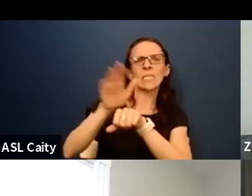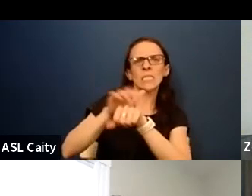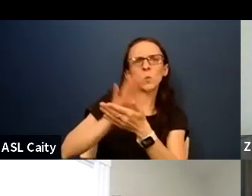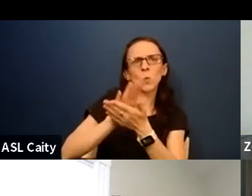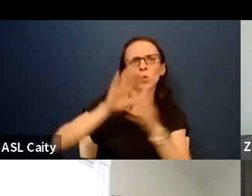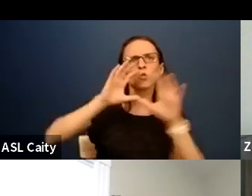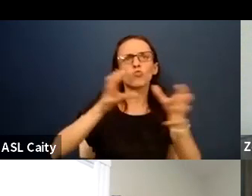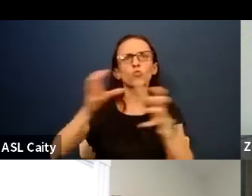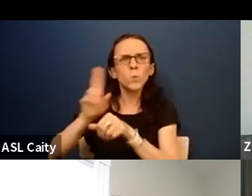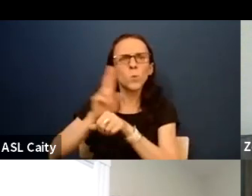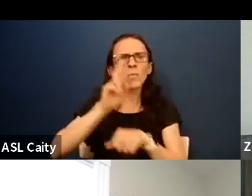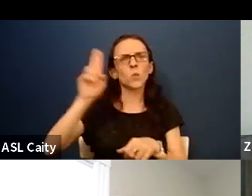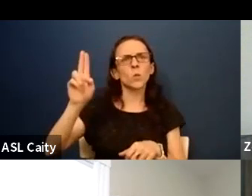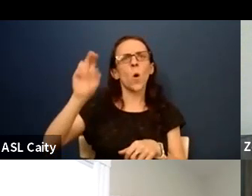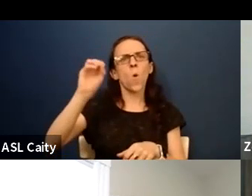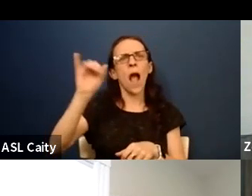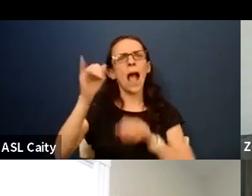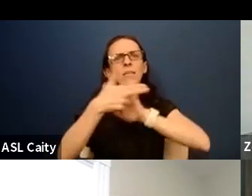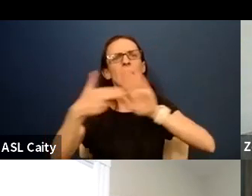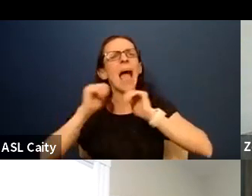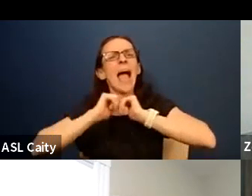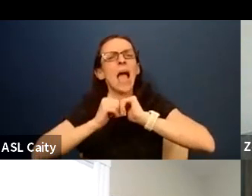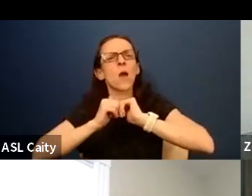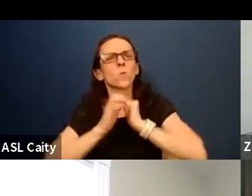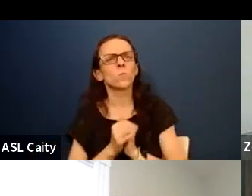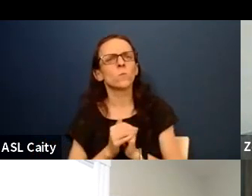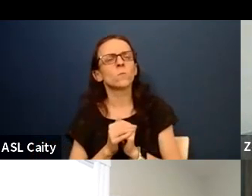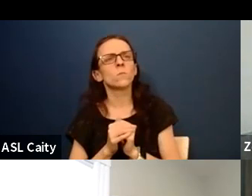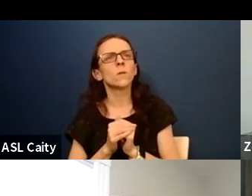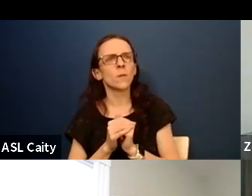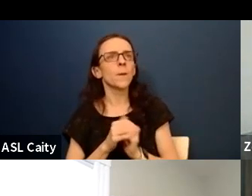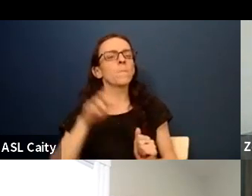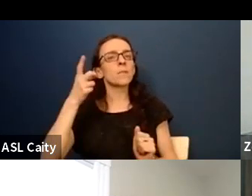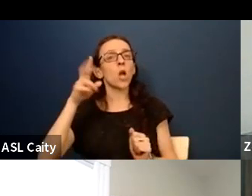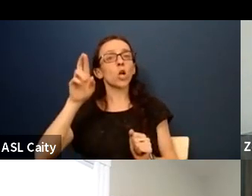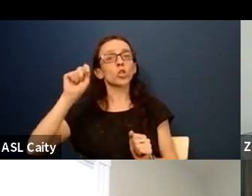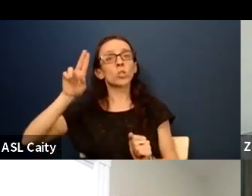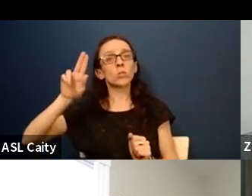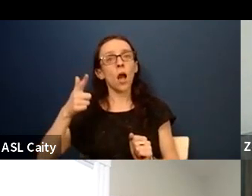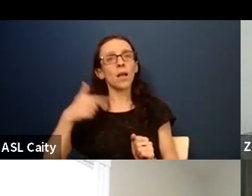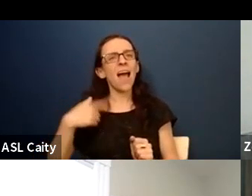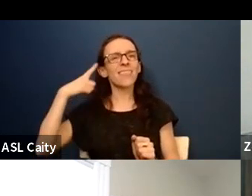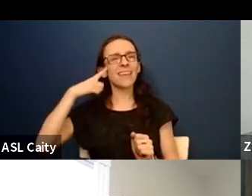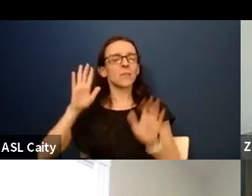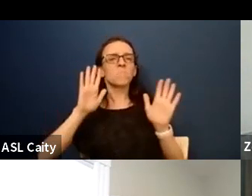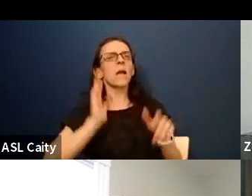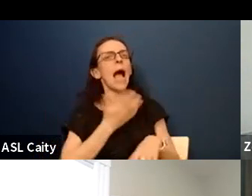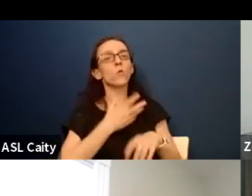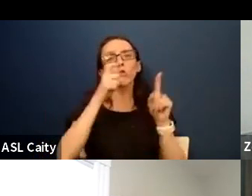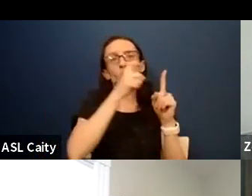that fall in the mechanism? Well, I think our terminology is